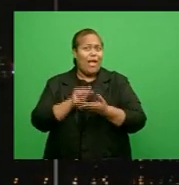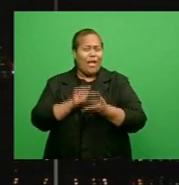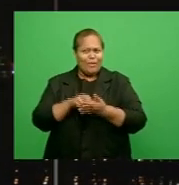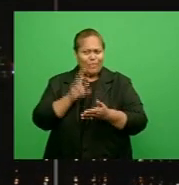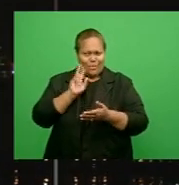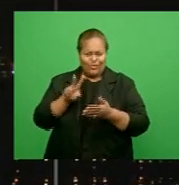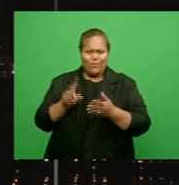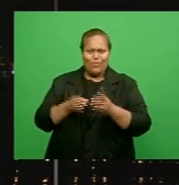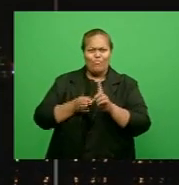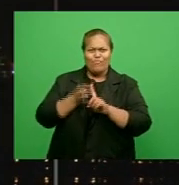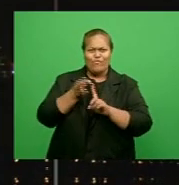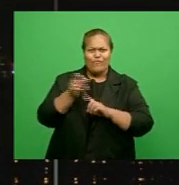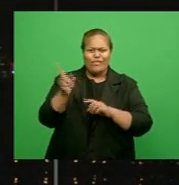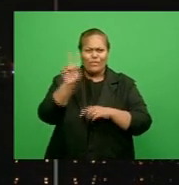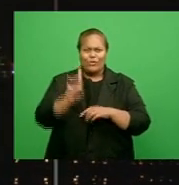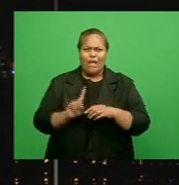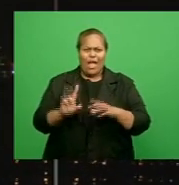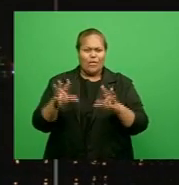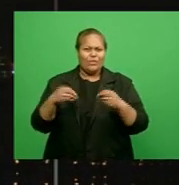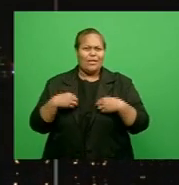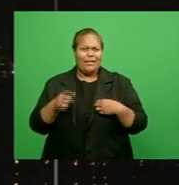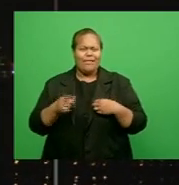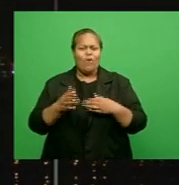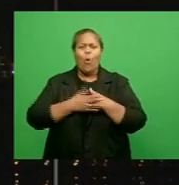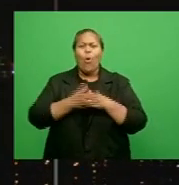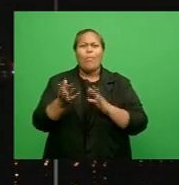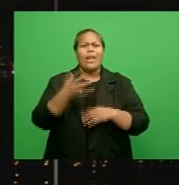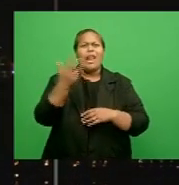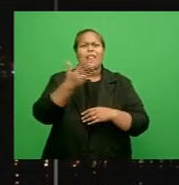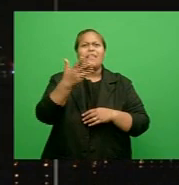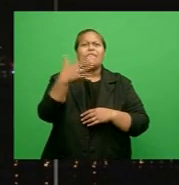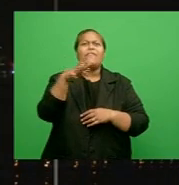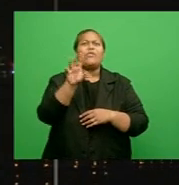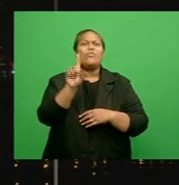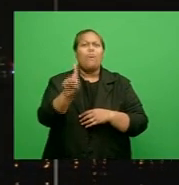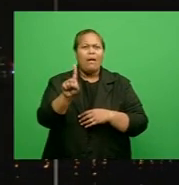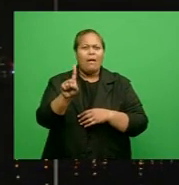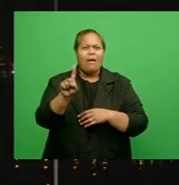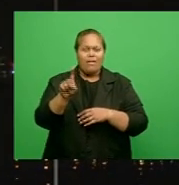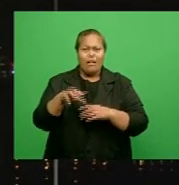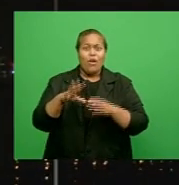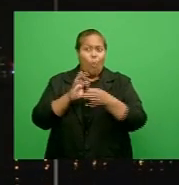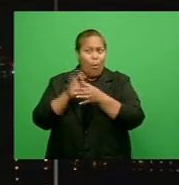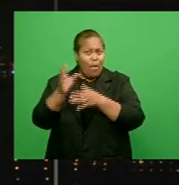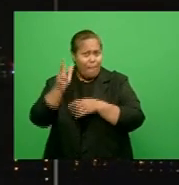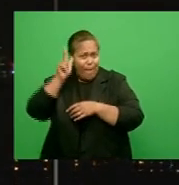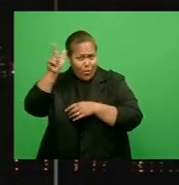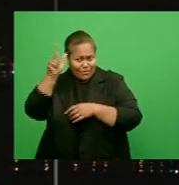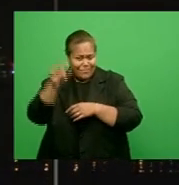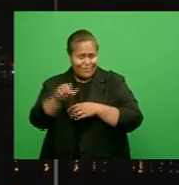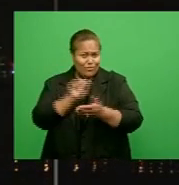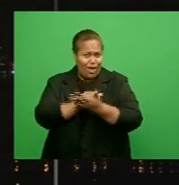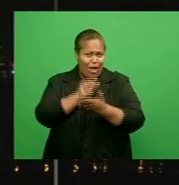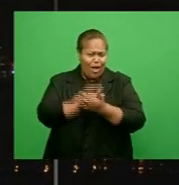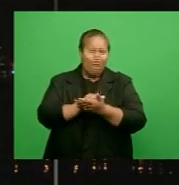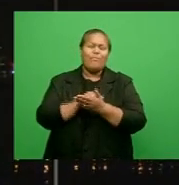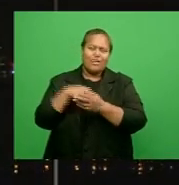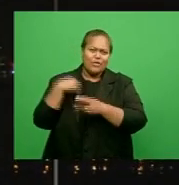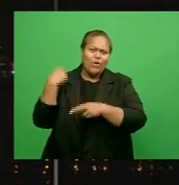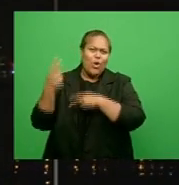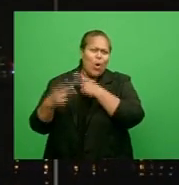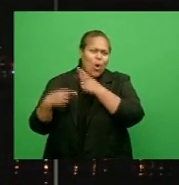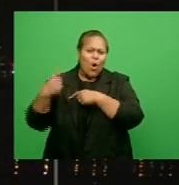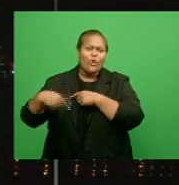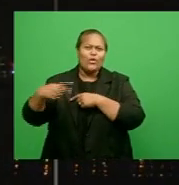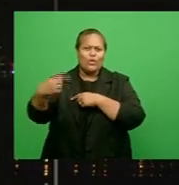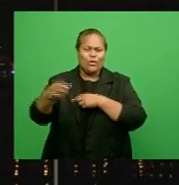opened in 1951. Owner Seema Ben says continuing her grandfather's legacy is a responsibility she carries with